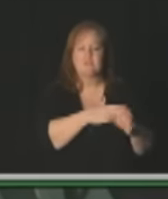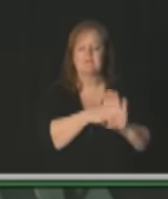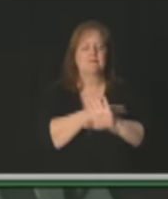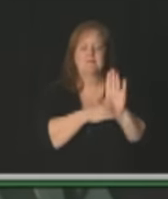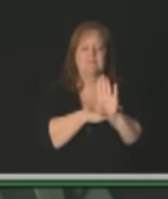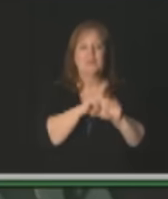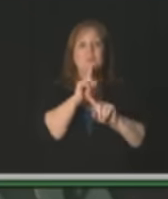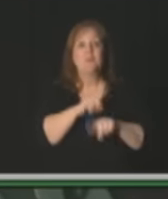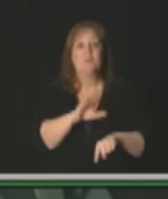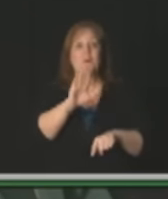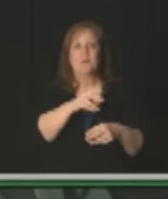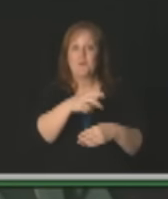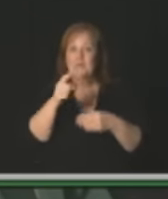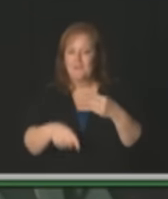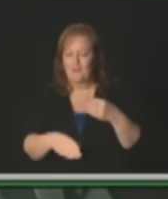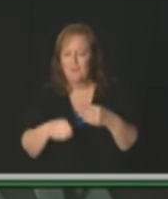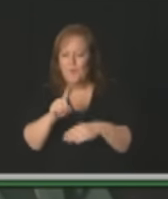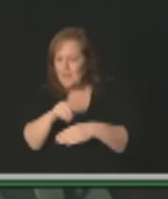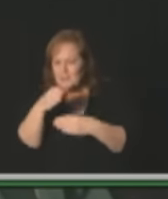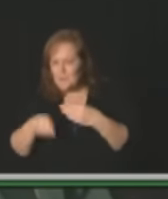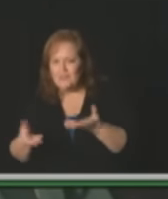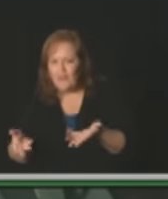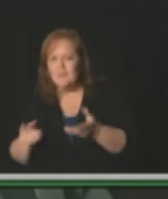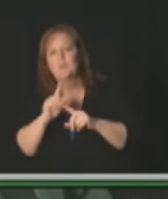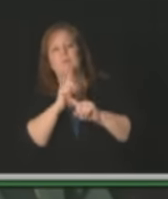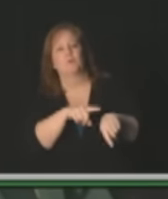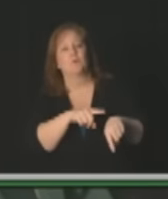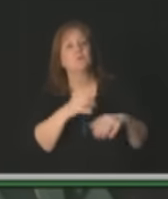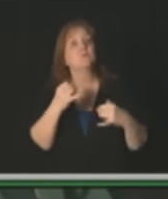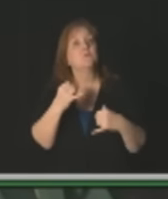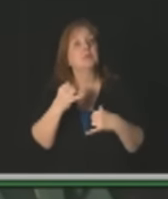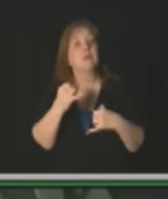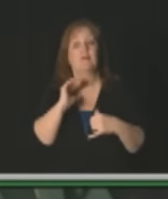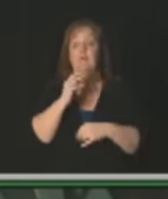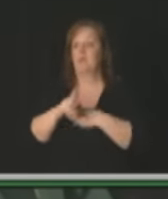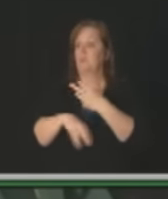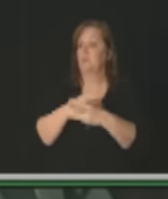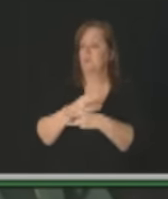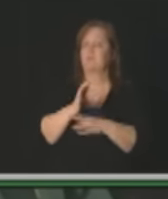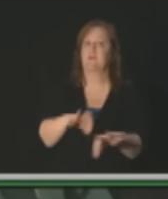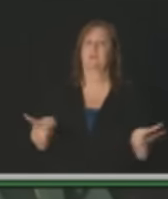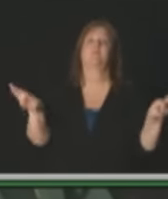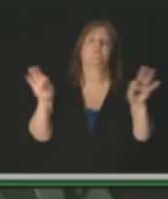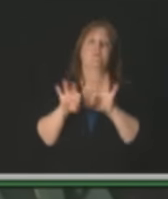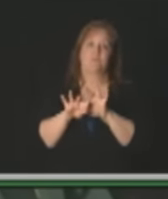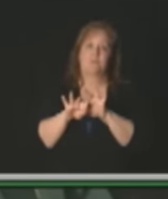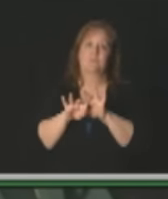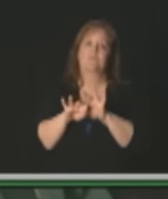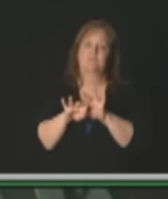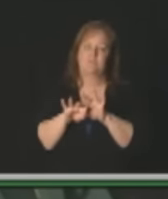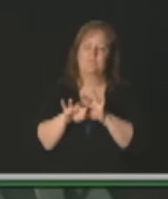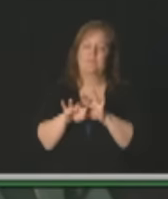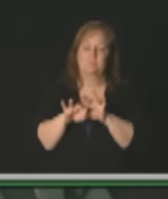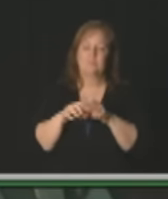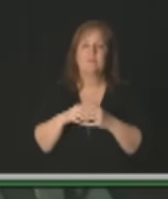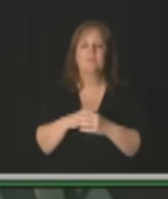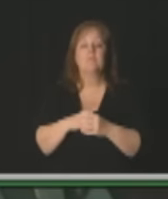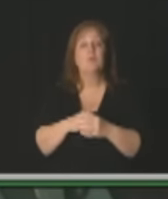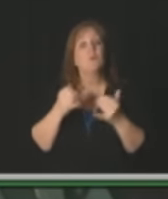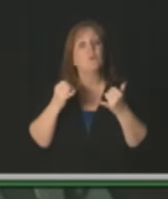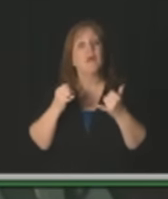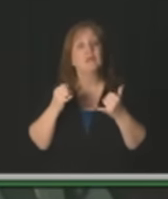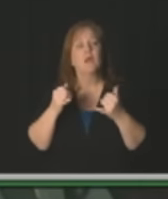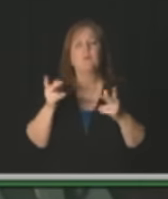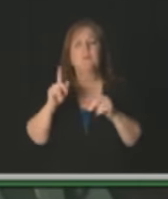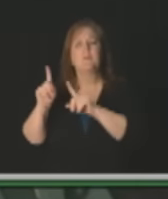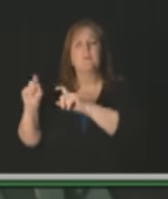your results too. And this is especially important in today's world. Right now, polls have showed that